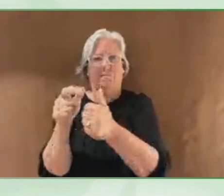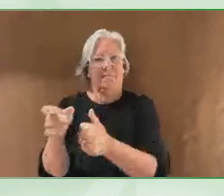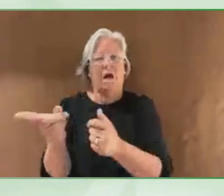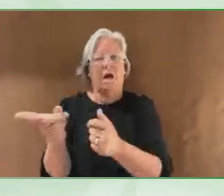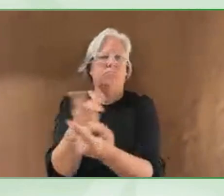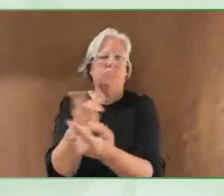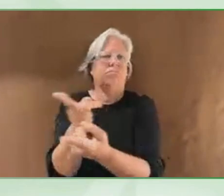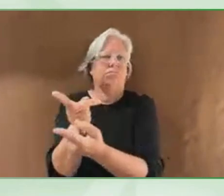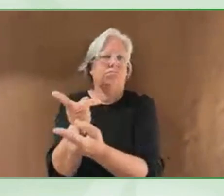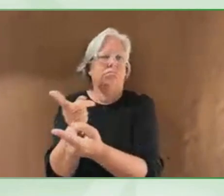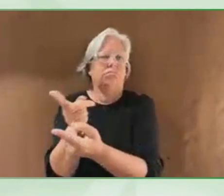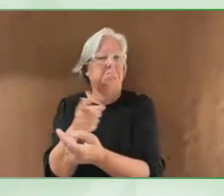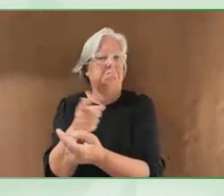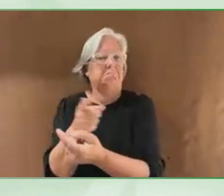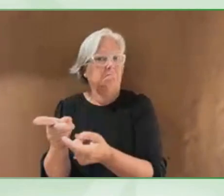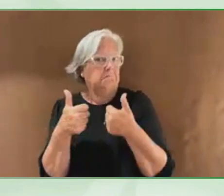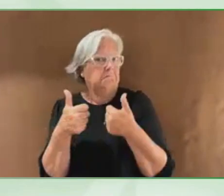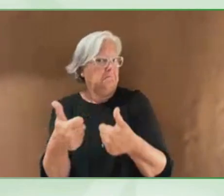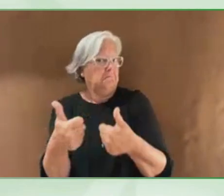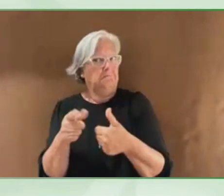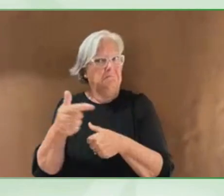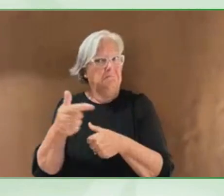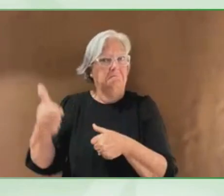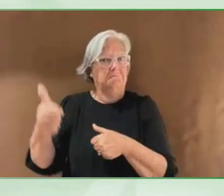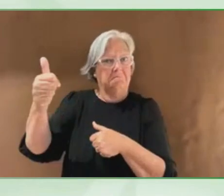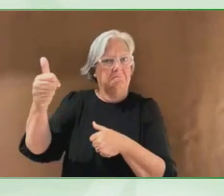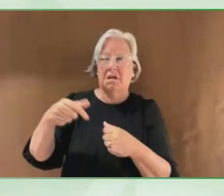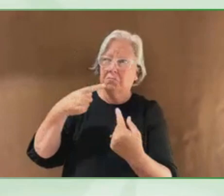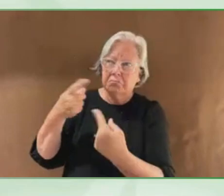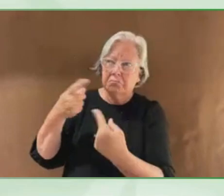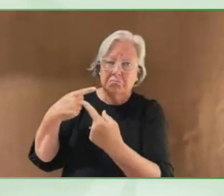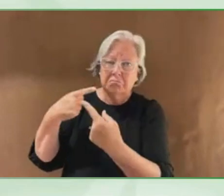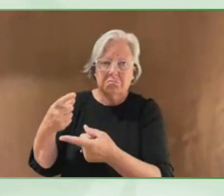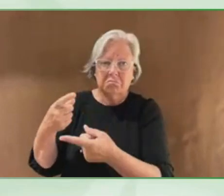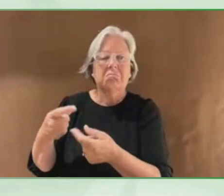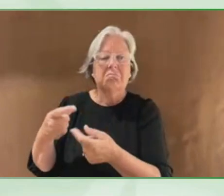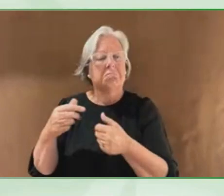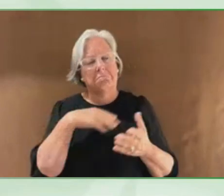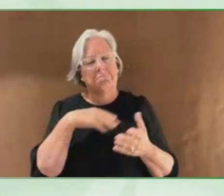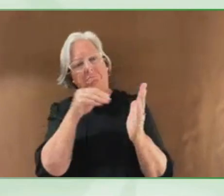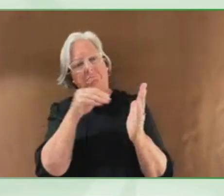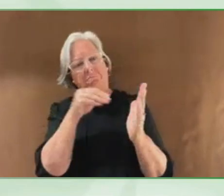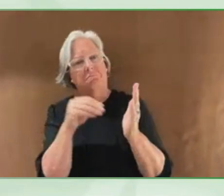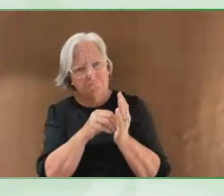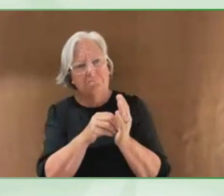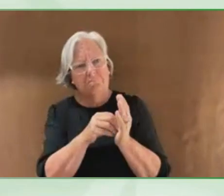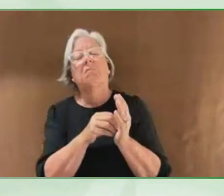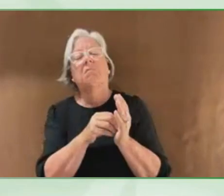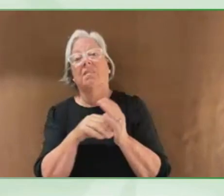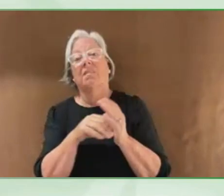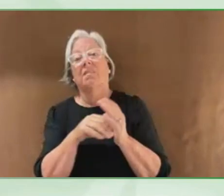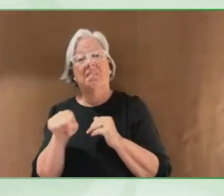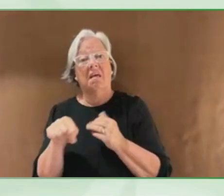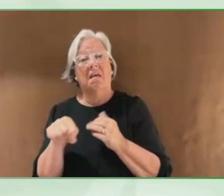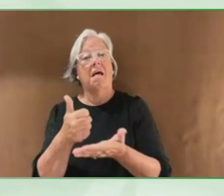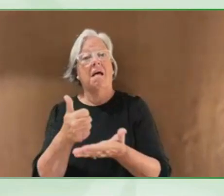CEO. We've taken that and we then rolled out reverse mentoring programs across the board. We put